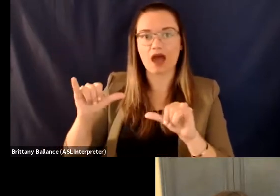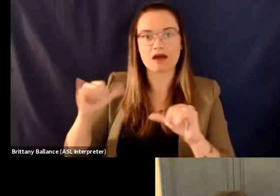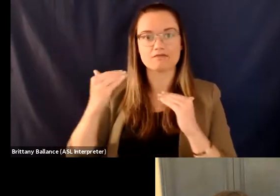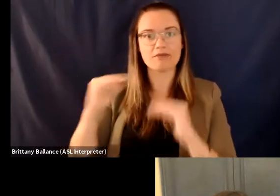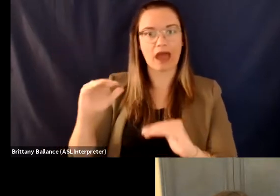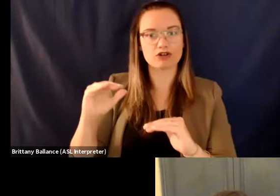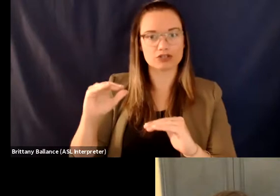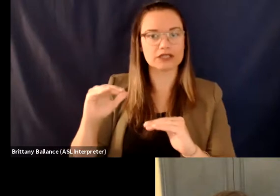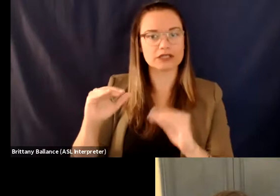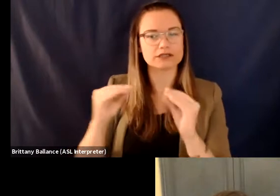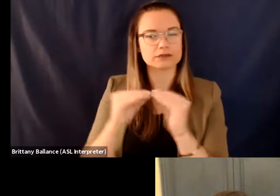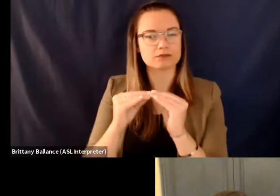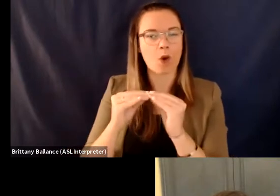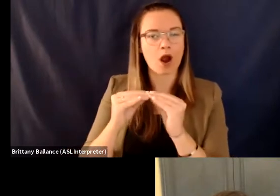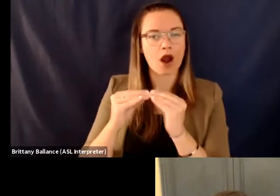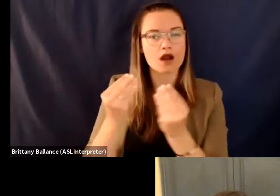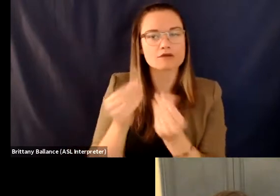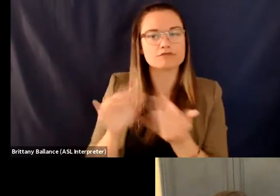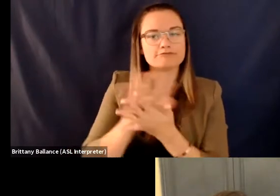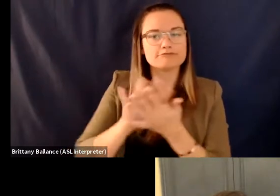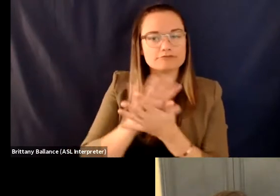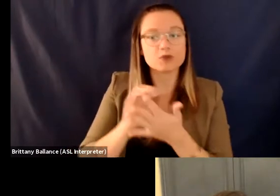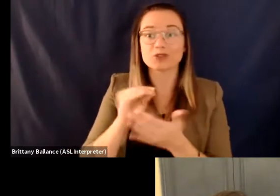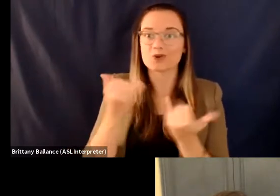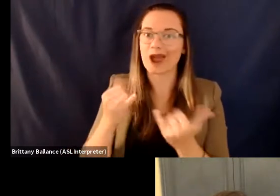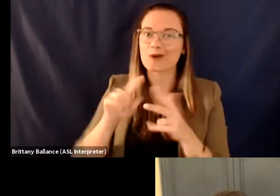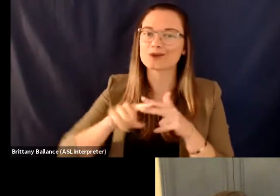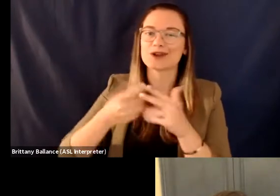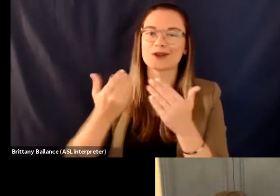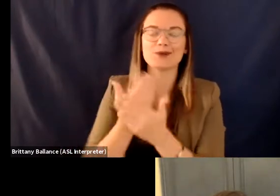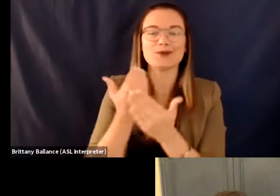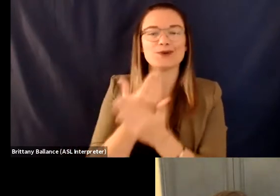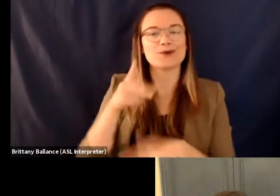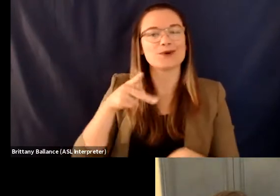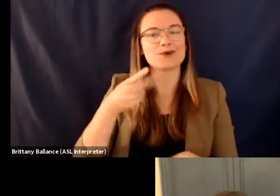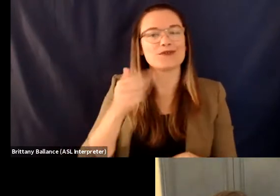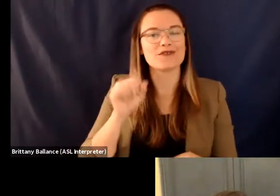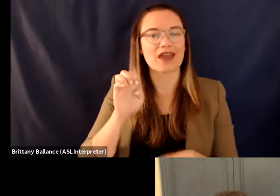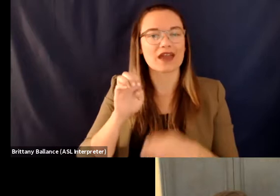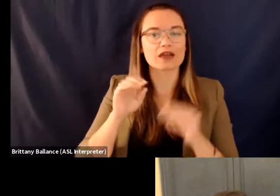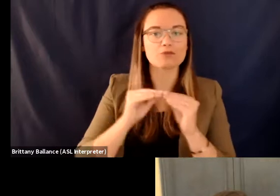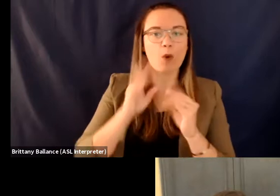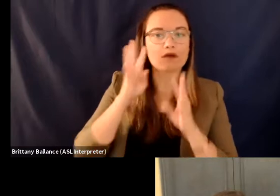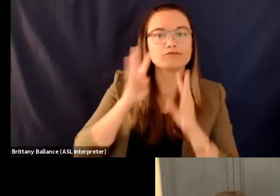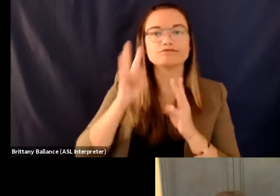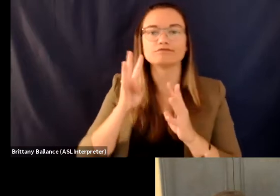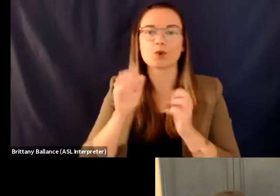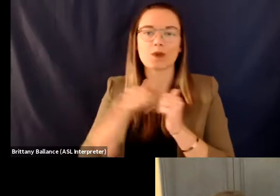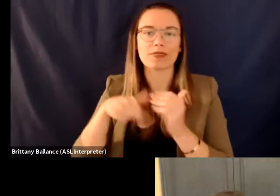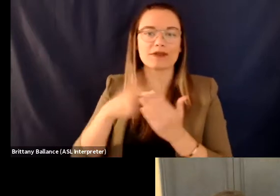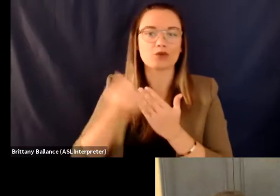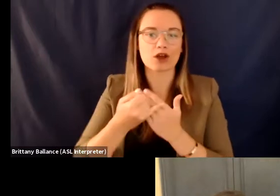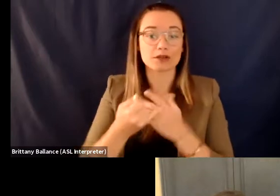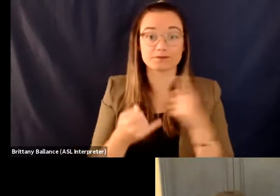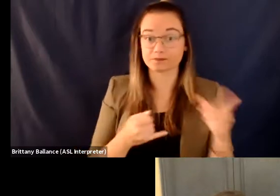phase, which is exciting, and a long relationship to enter a new phase, both creatively and personally, with this project. So do the